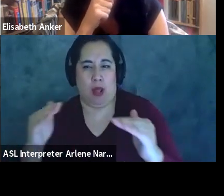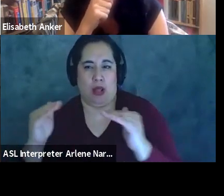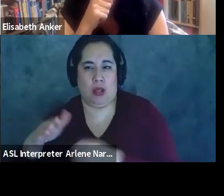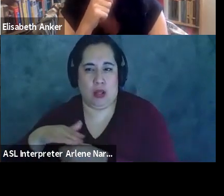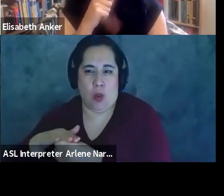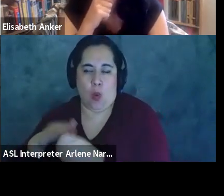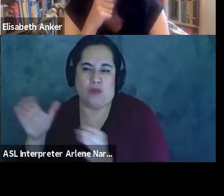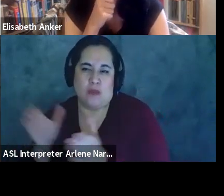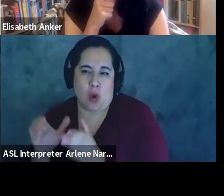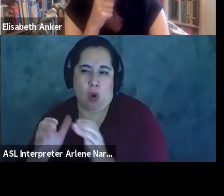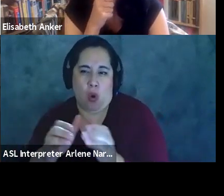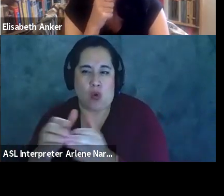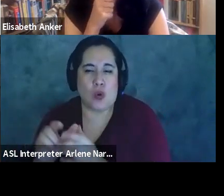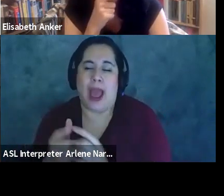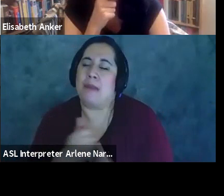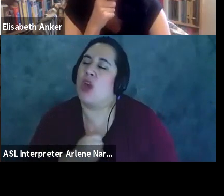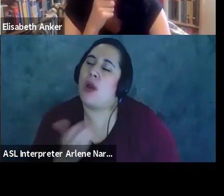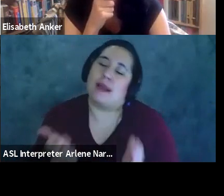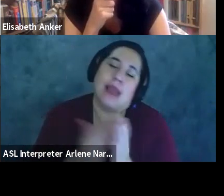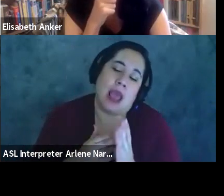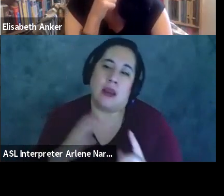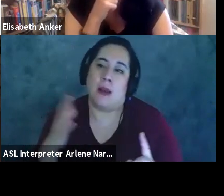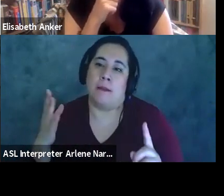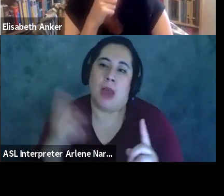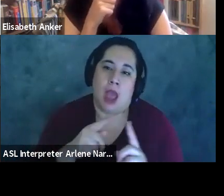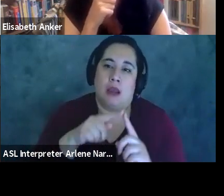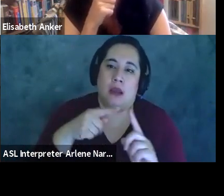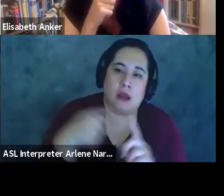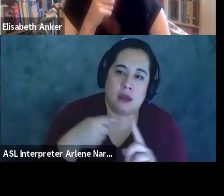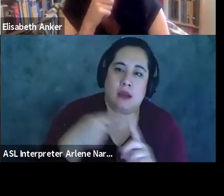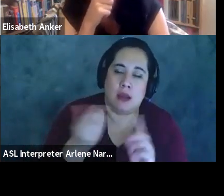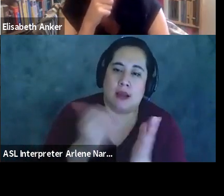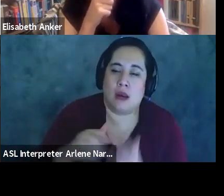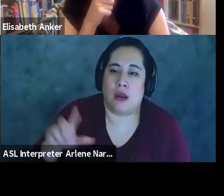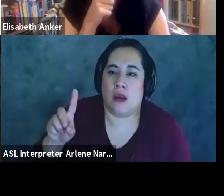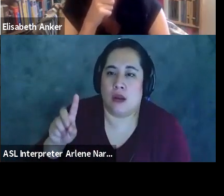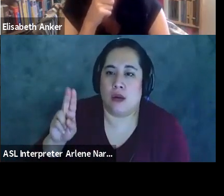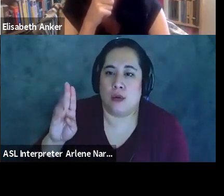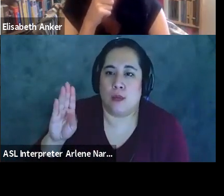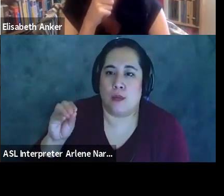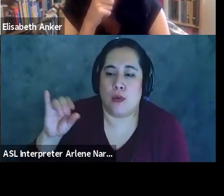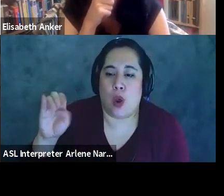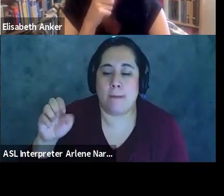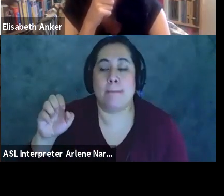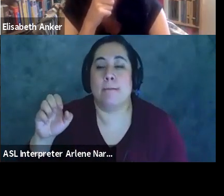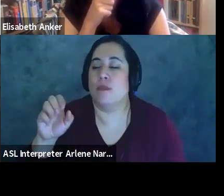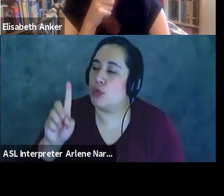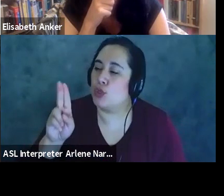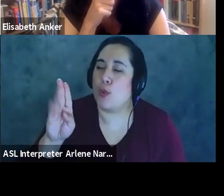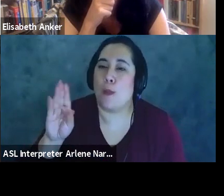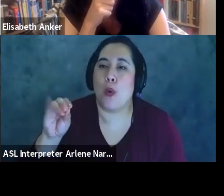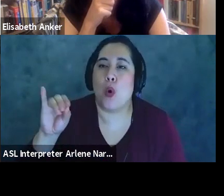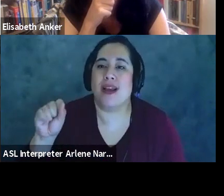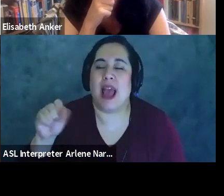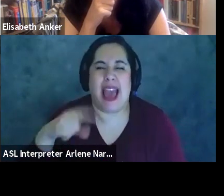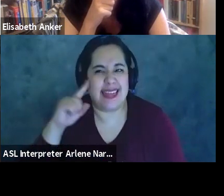I think, again, I'm sorry to keep returning to the Du Bois, but I think there's a way that those mobilizations